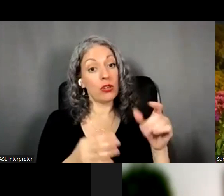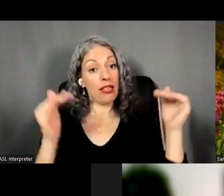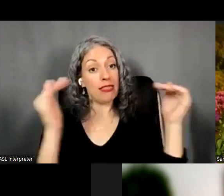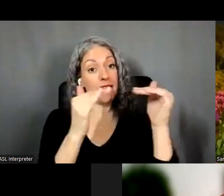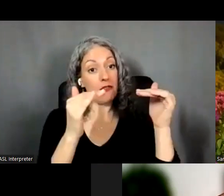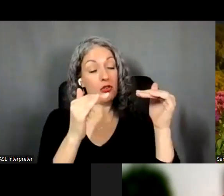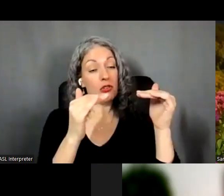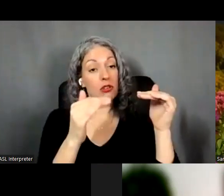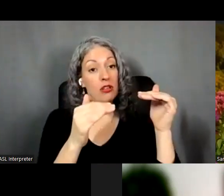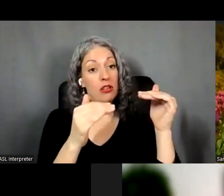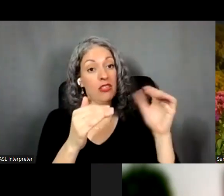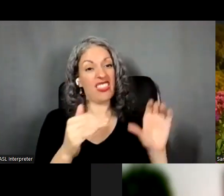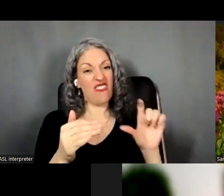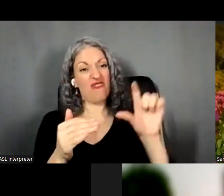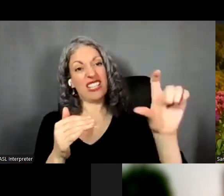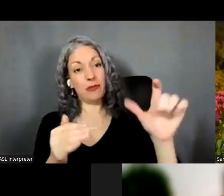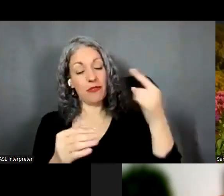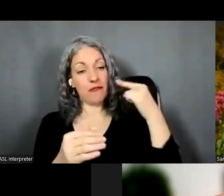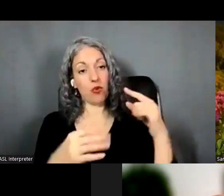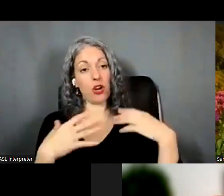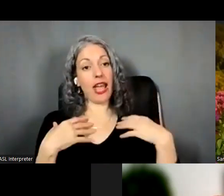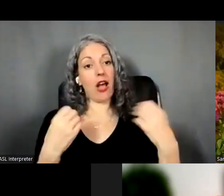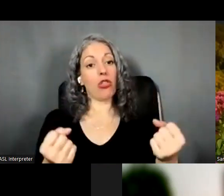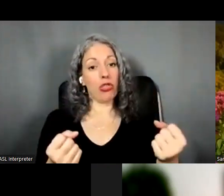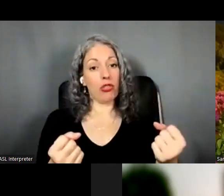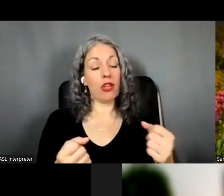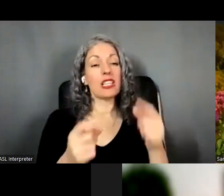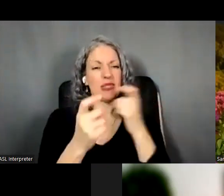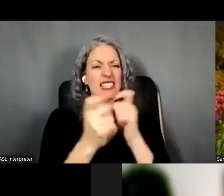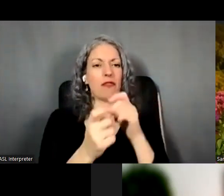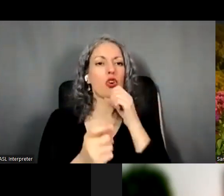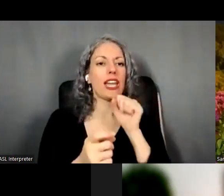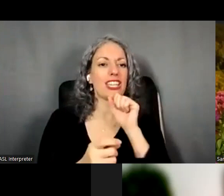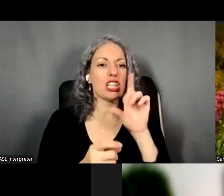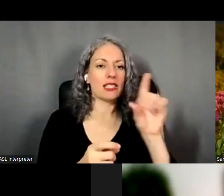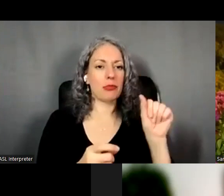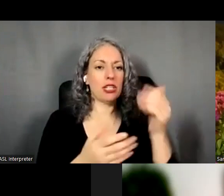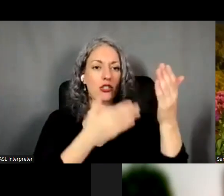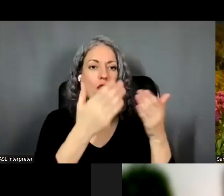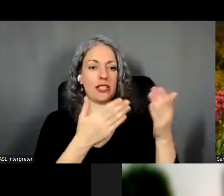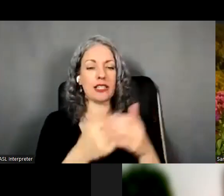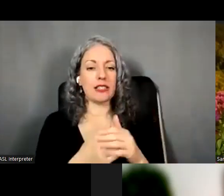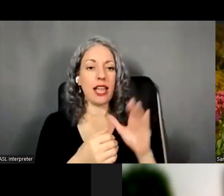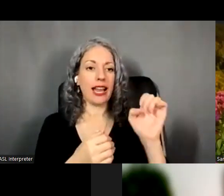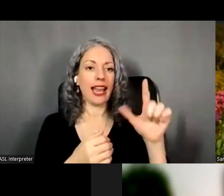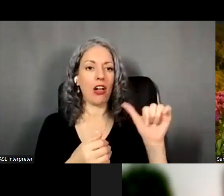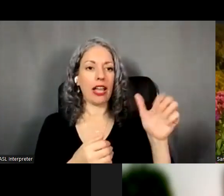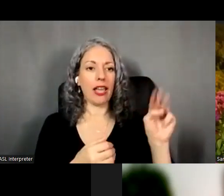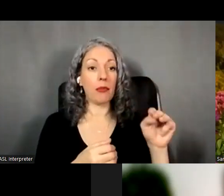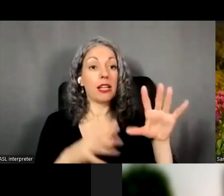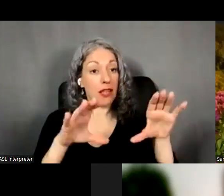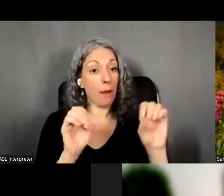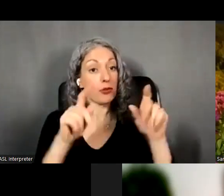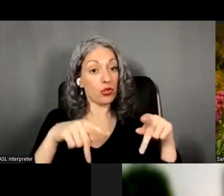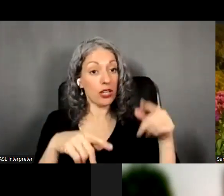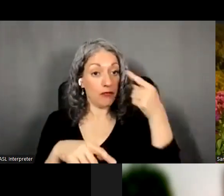investments in social determinants of health and specifically aging and disability services. So CalAIM is the opportunity to do